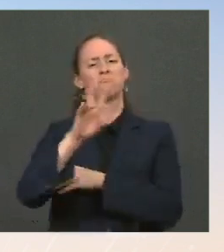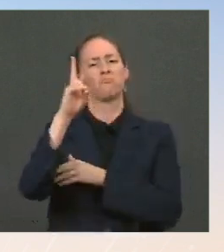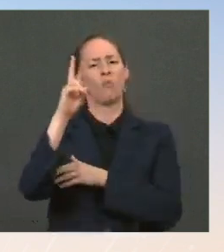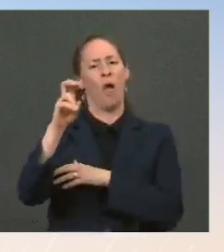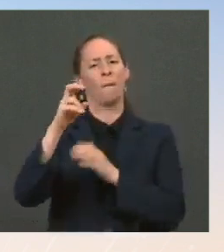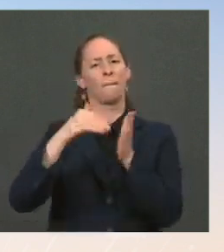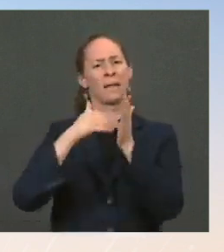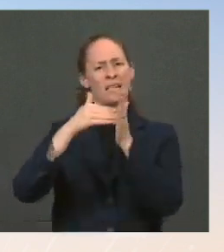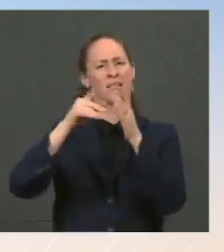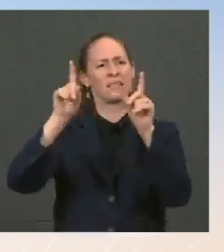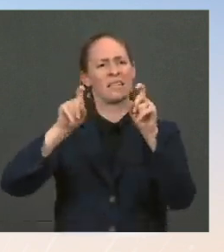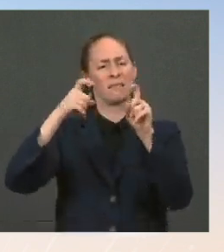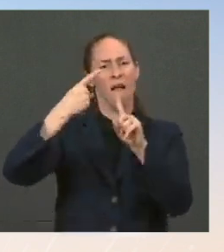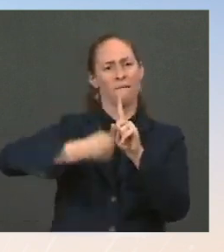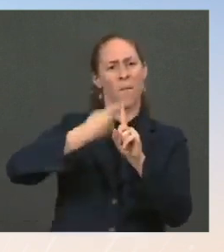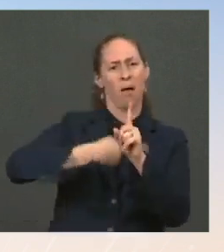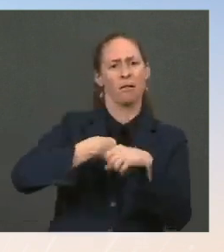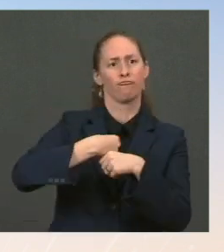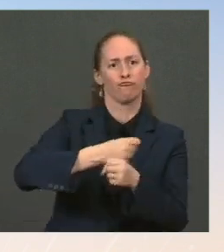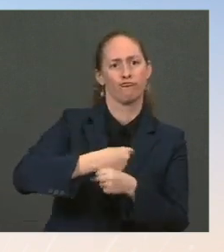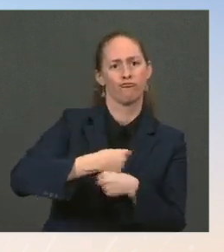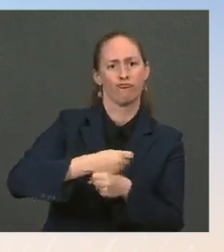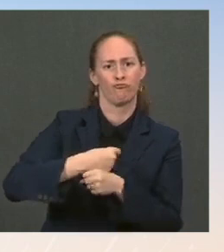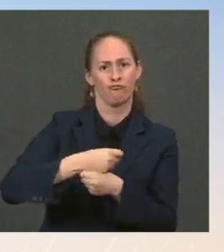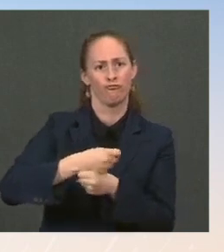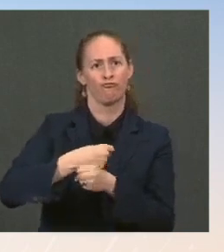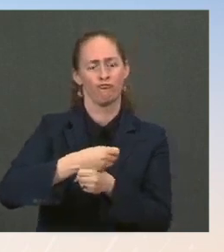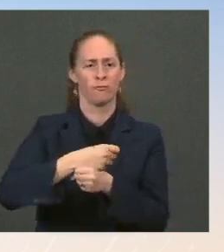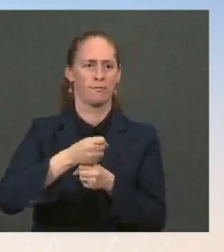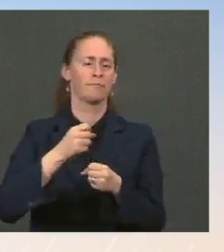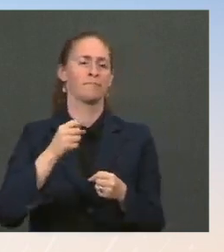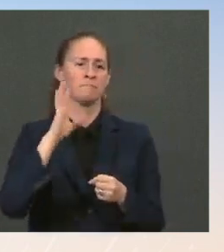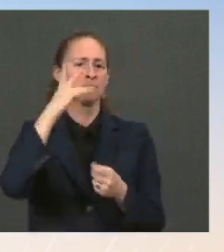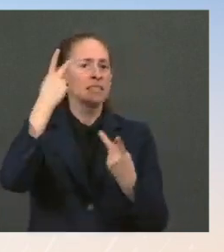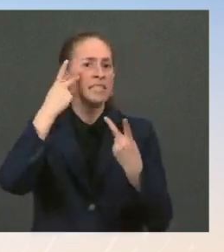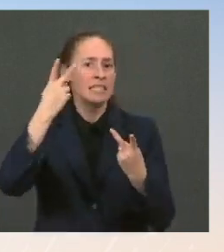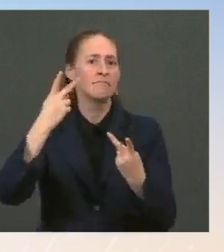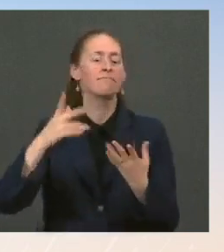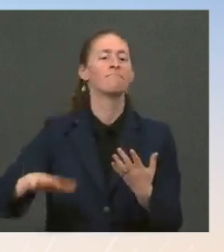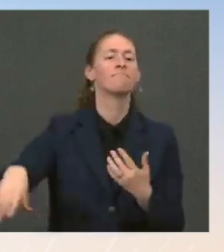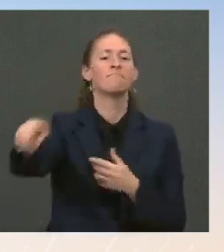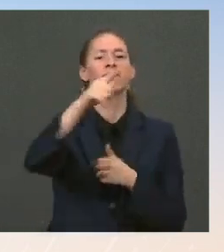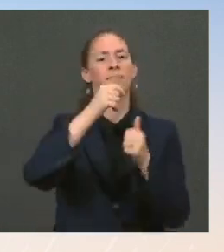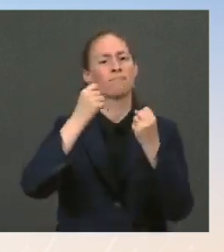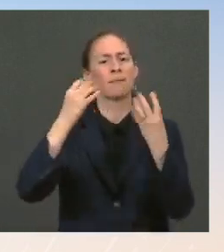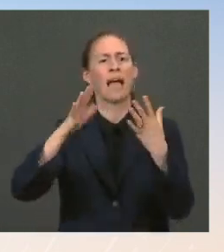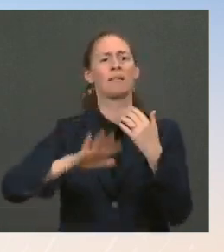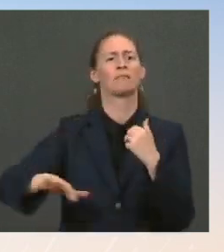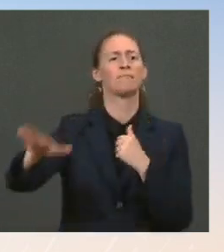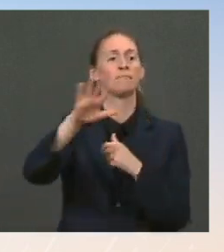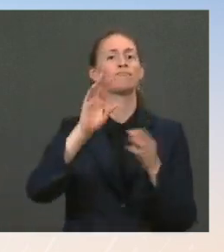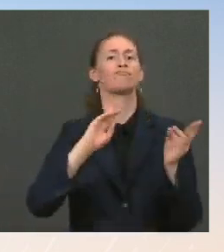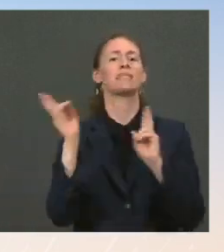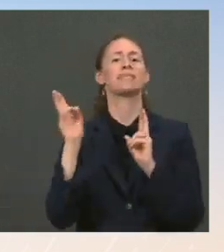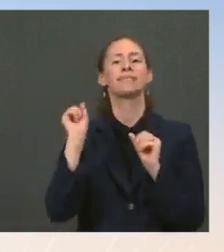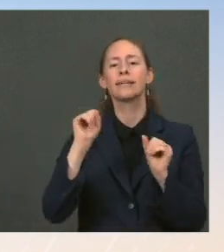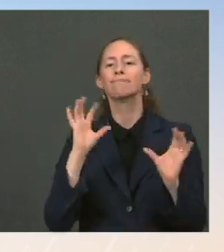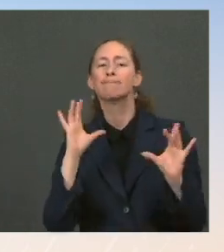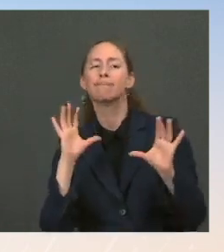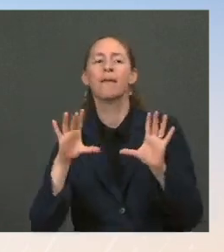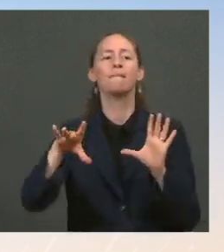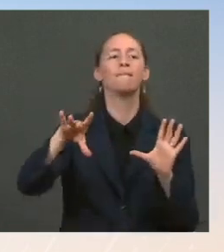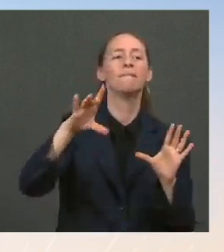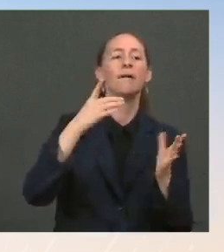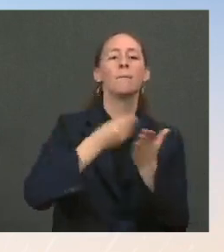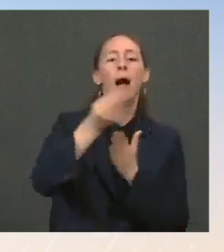in coming weeks. And we're also working to ensure that these tests, in addition to making them more available so you go to CVS or